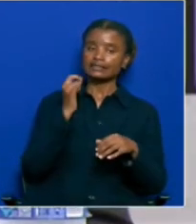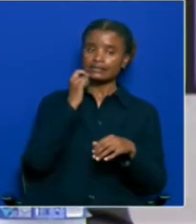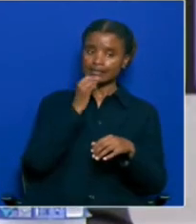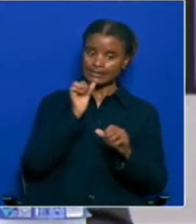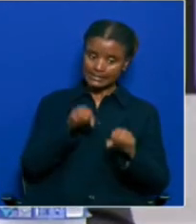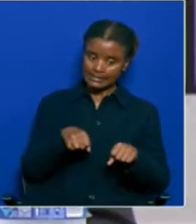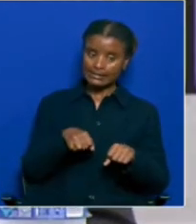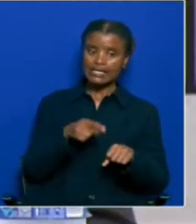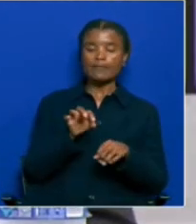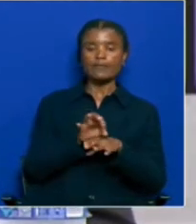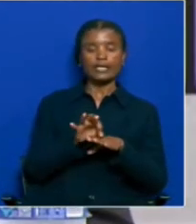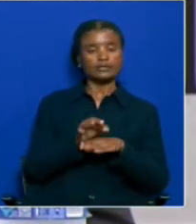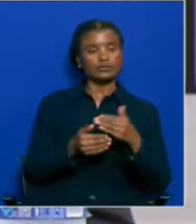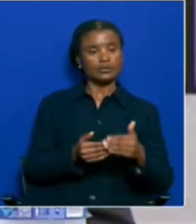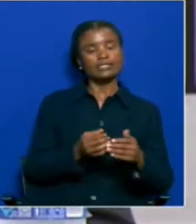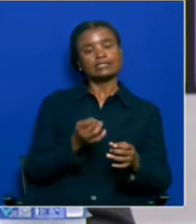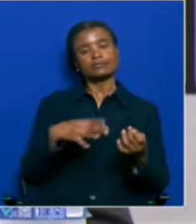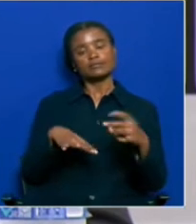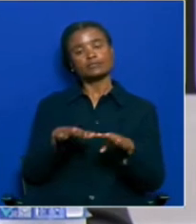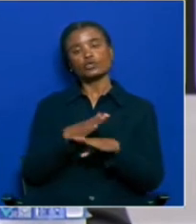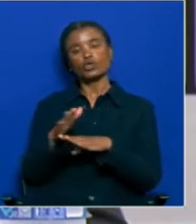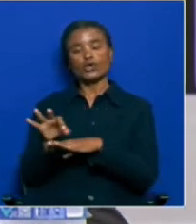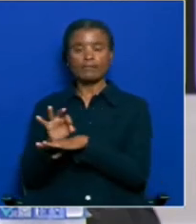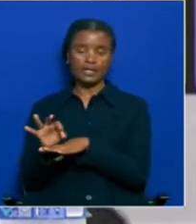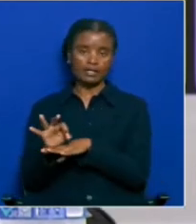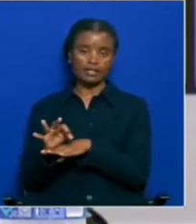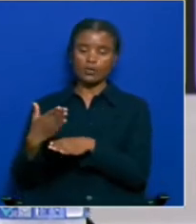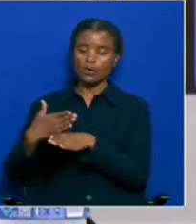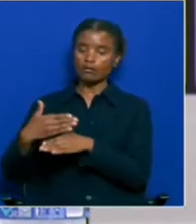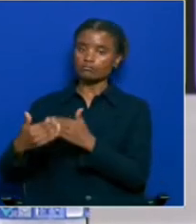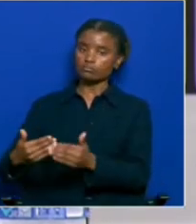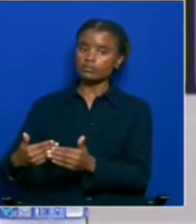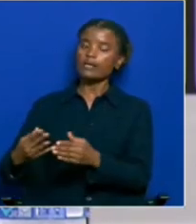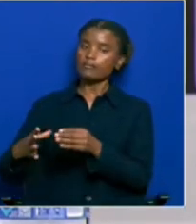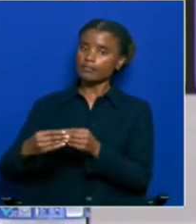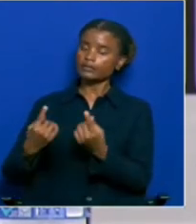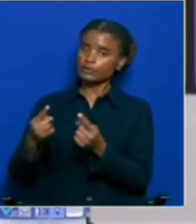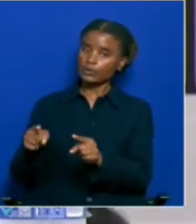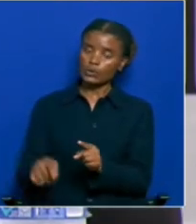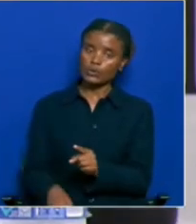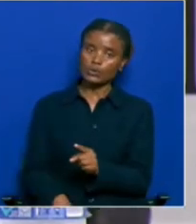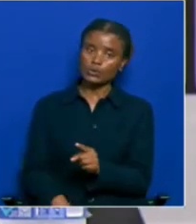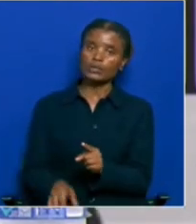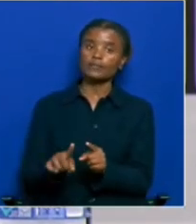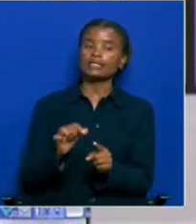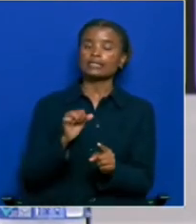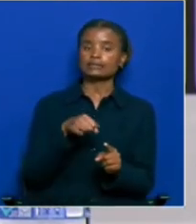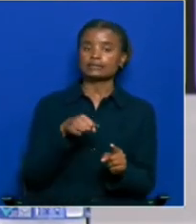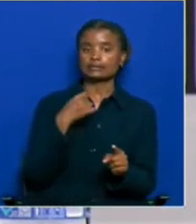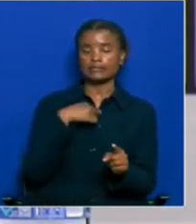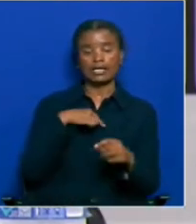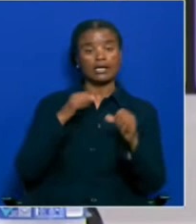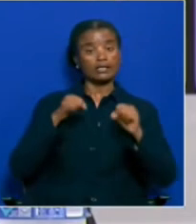it's unplanned operations, members go. In fact, I'm agreeing with you that this document